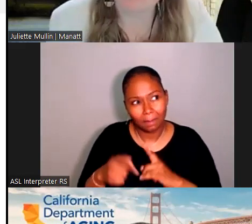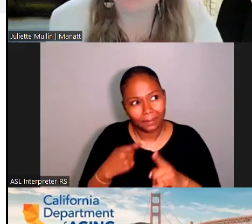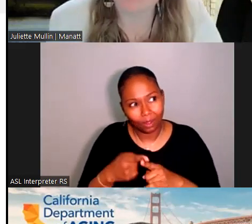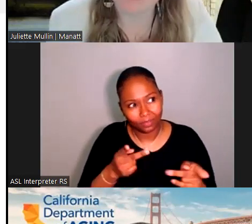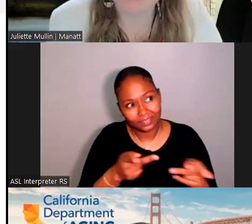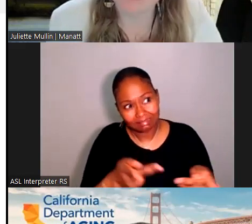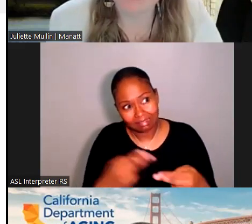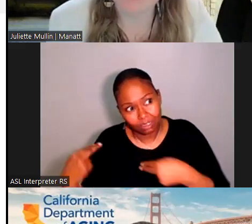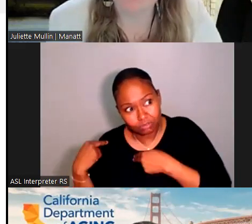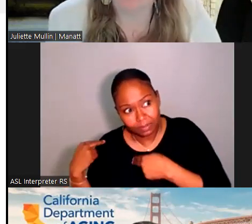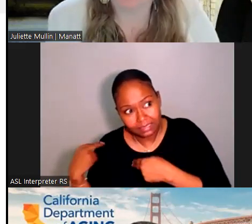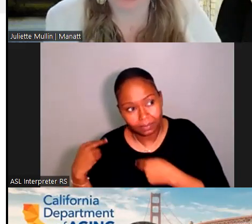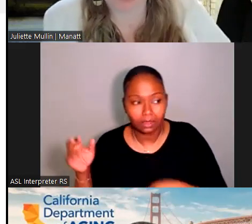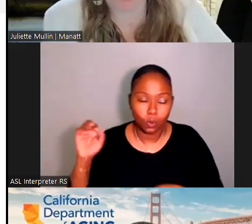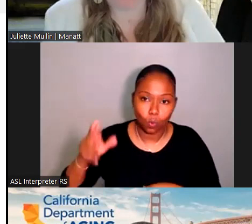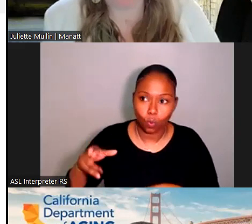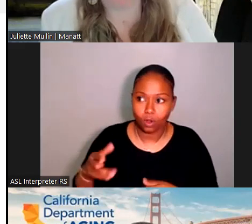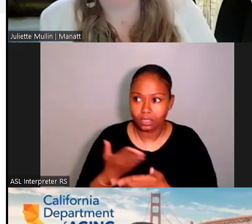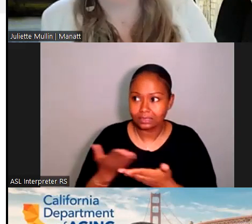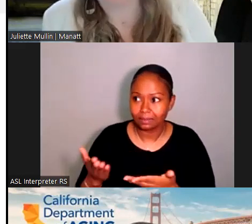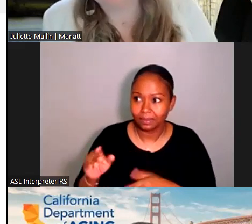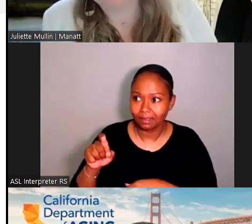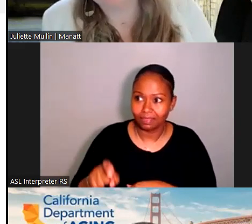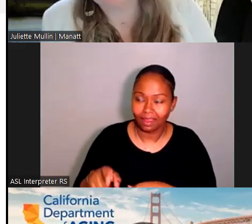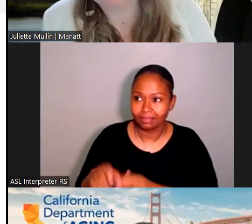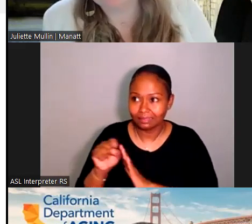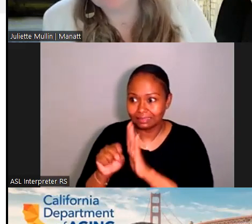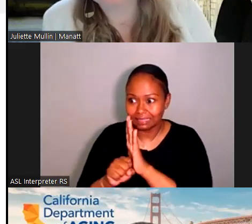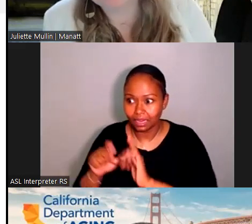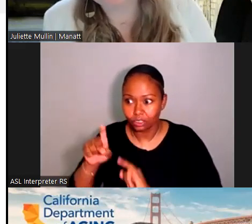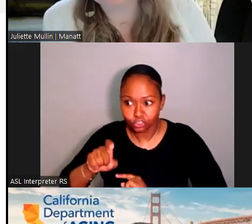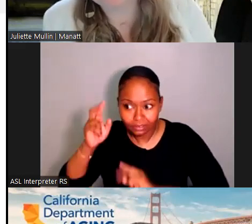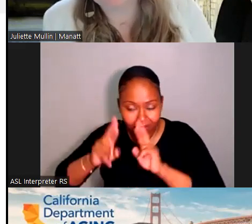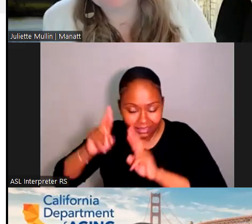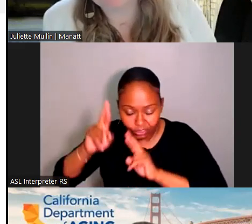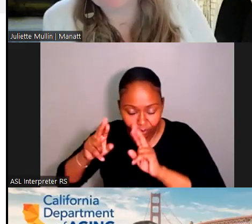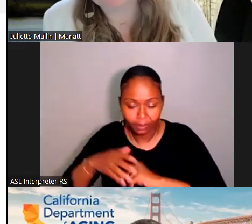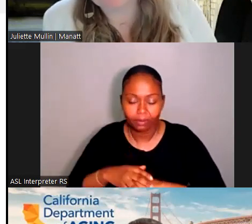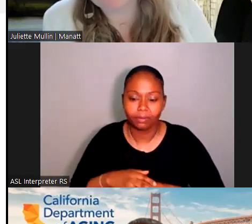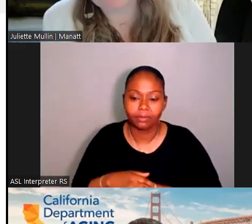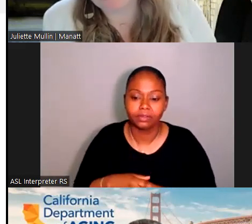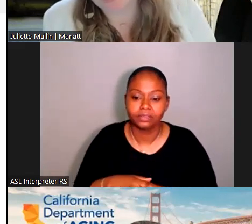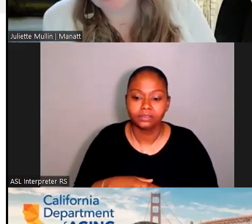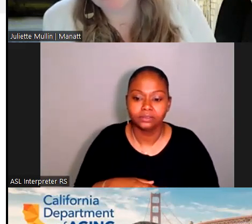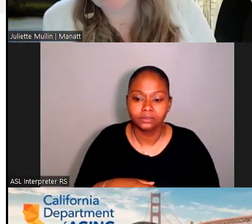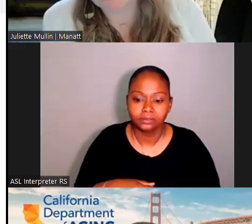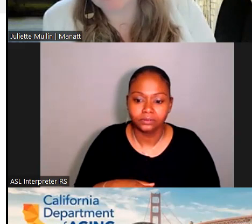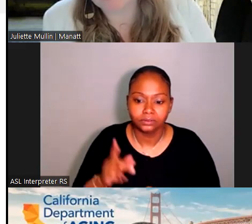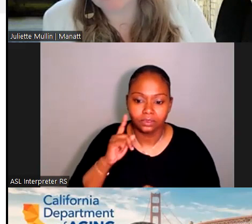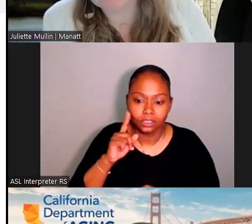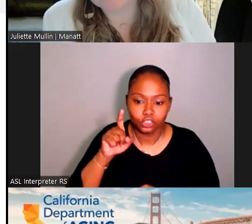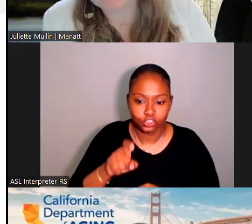or this is something that the state should consider in terms of like prioritizing who is eligible to receive PPE or